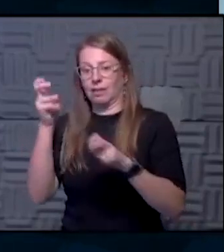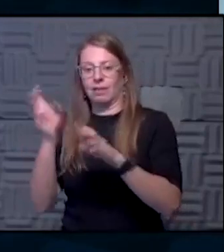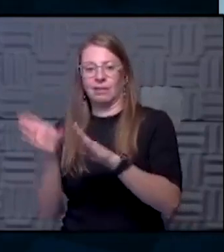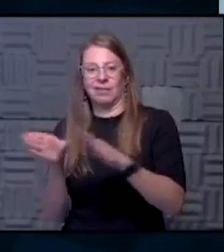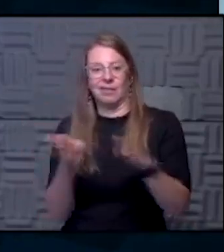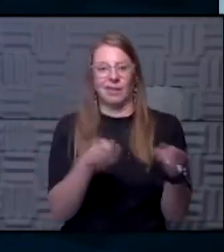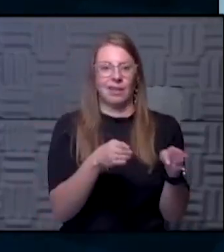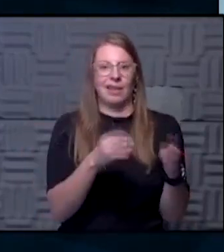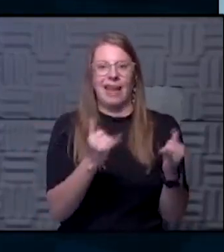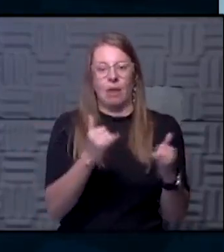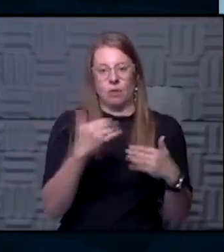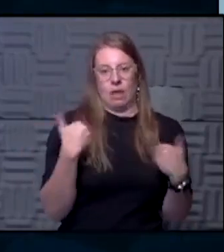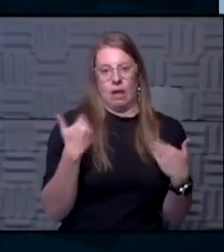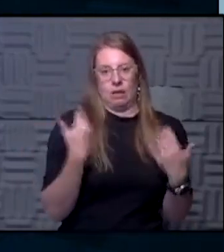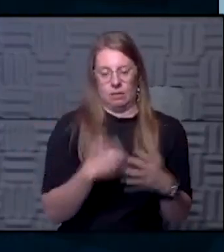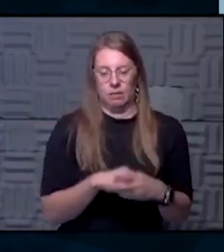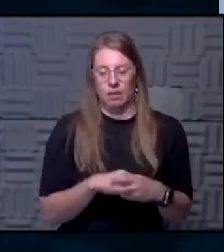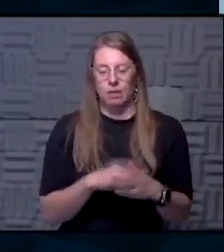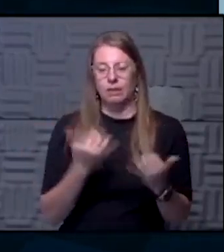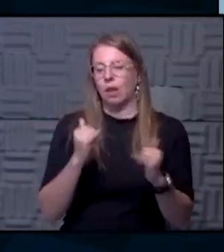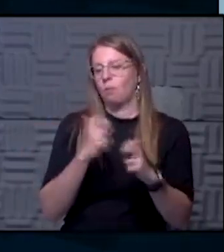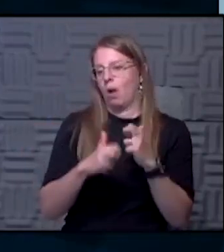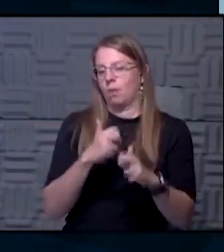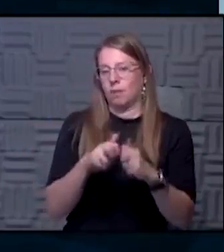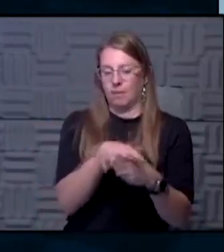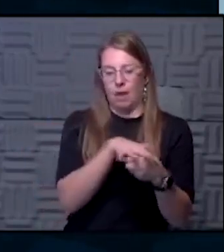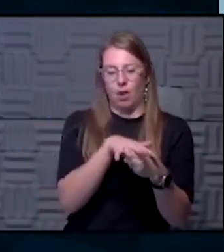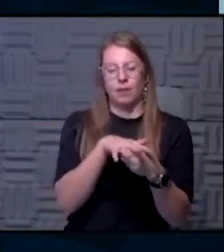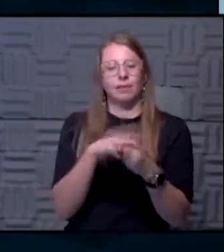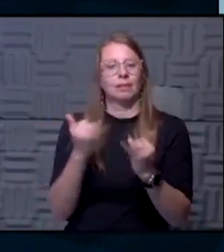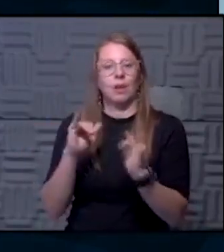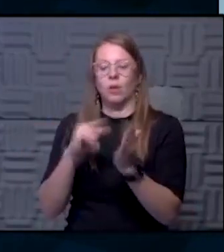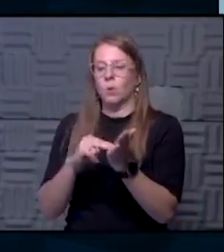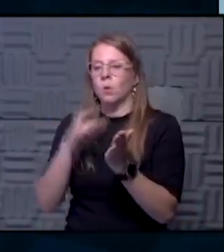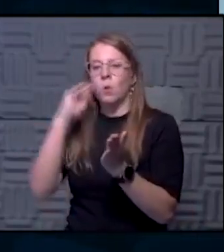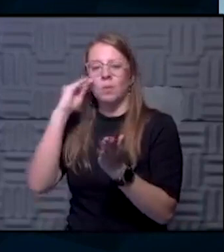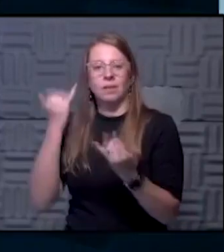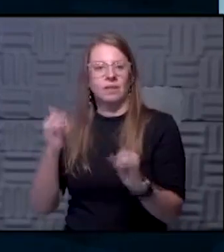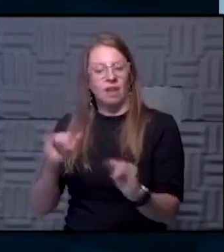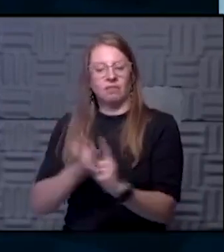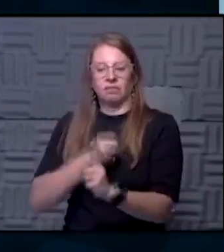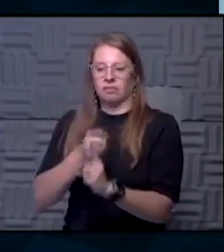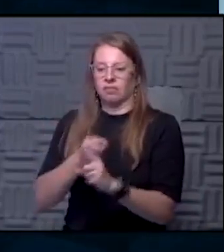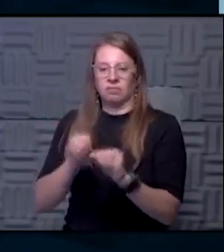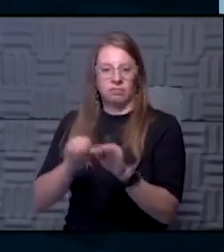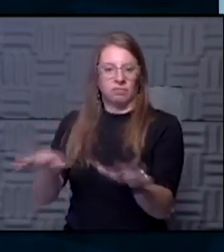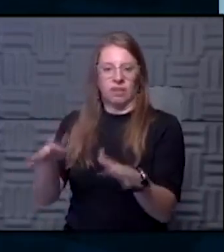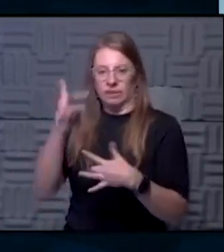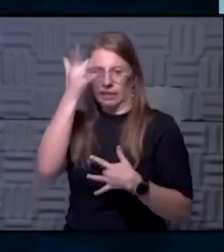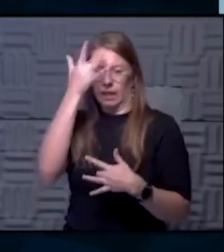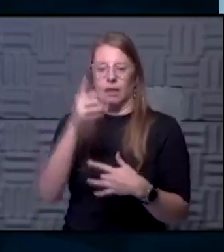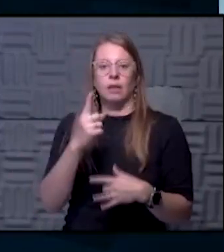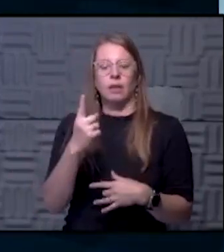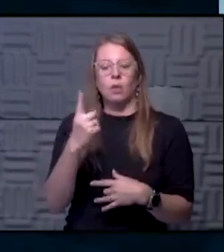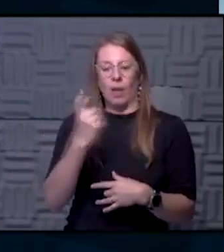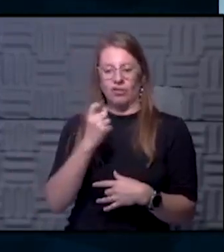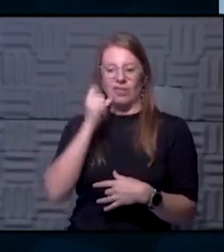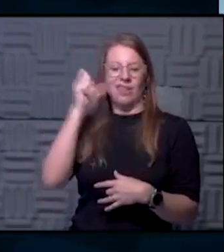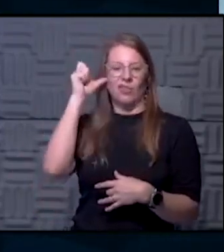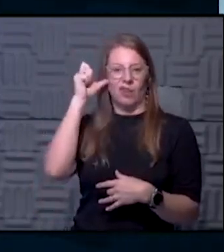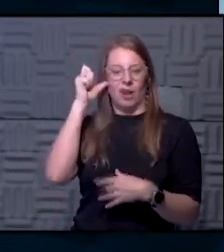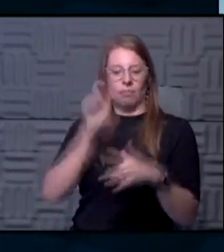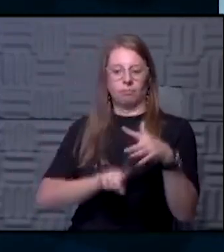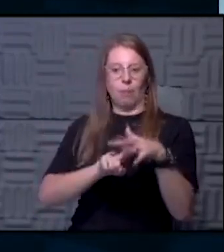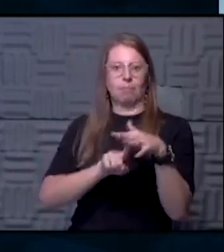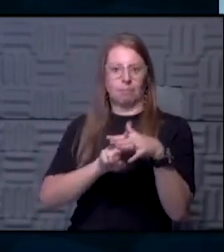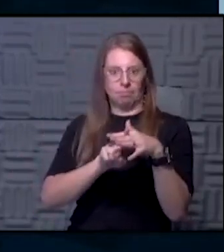we still have our problem areas. We still have nursing homes that have issues. And I saw a question yesterday pop